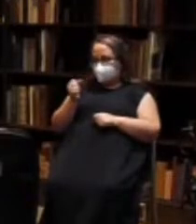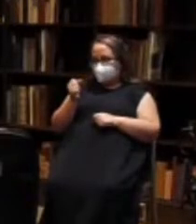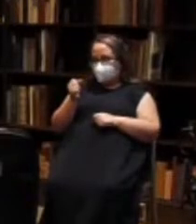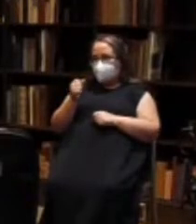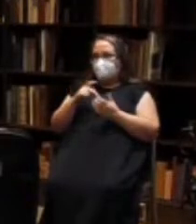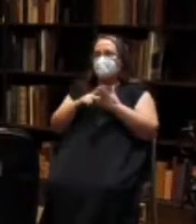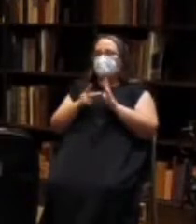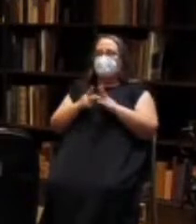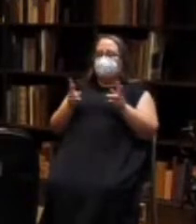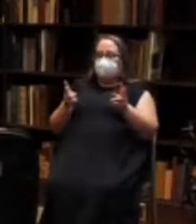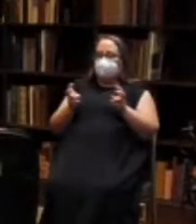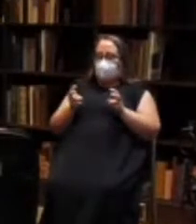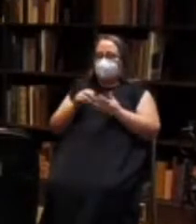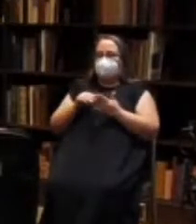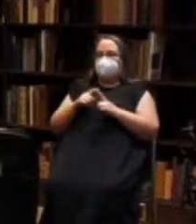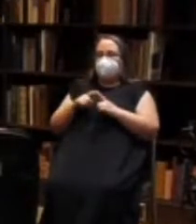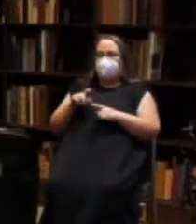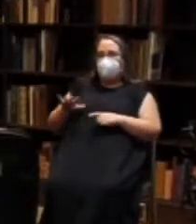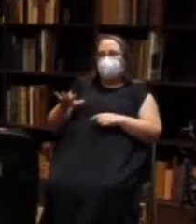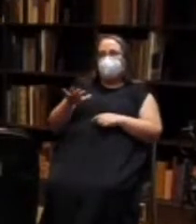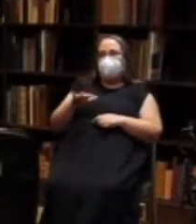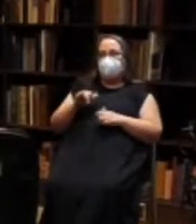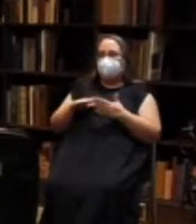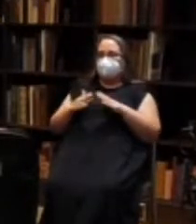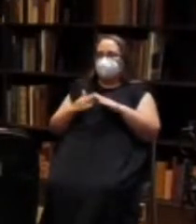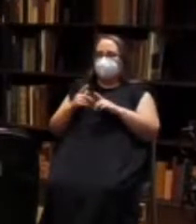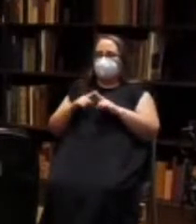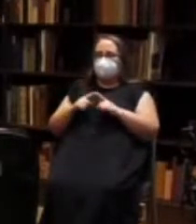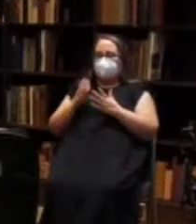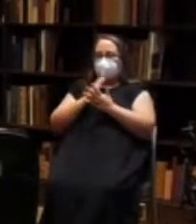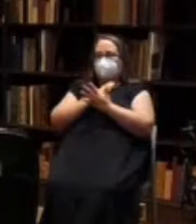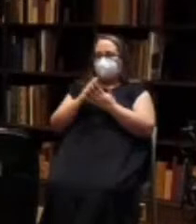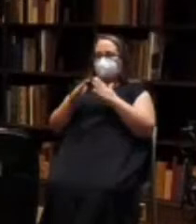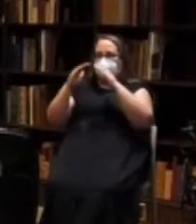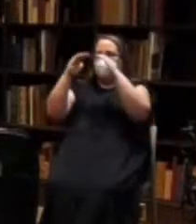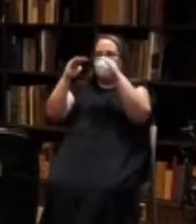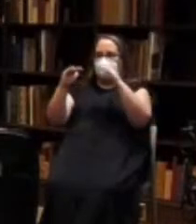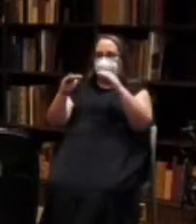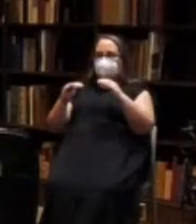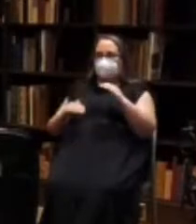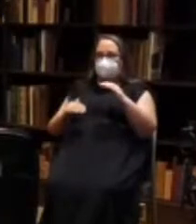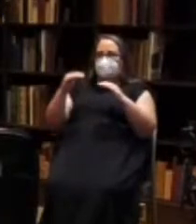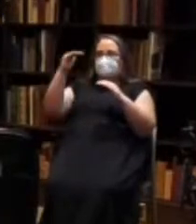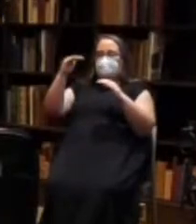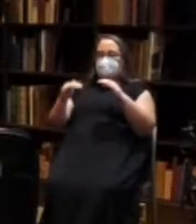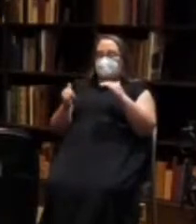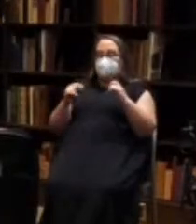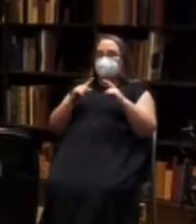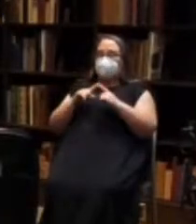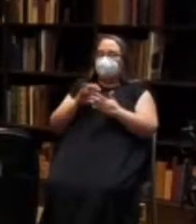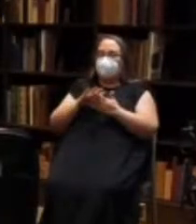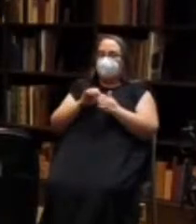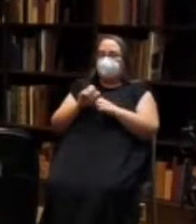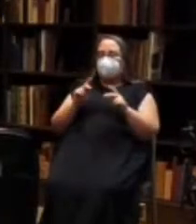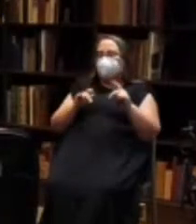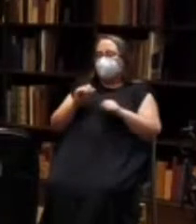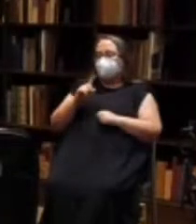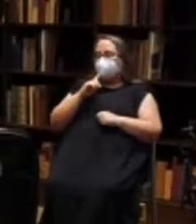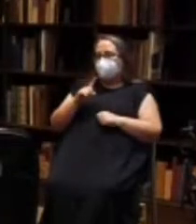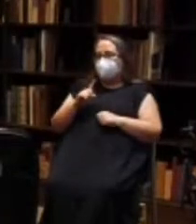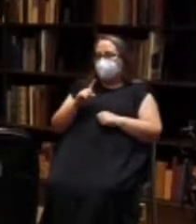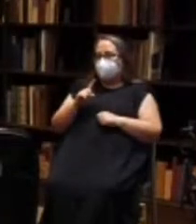it's drawing students from around the city and from across the class spectrum. So now all of a sudden, he's going to school with folks who